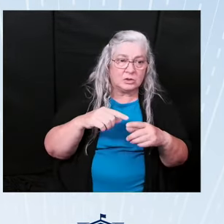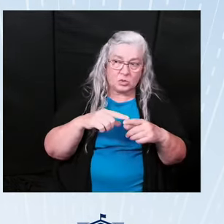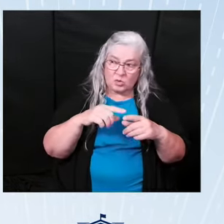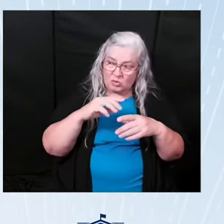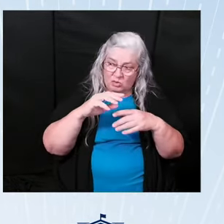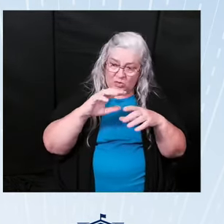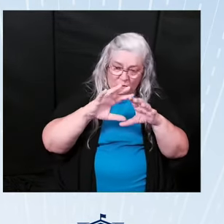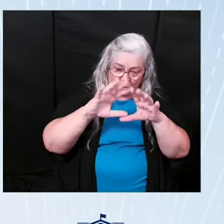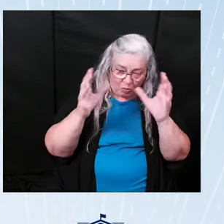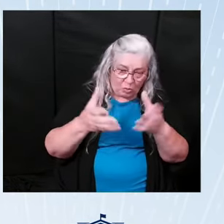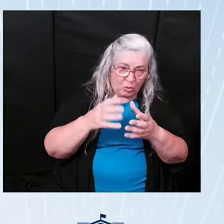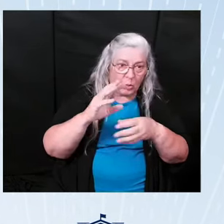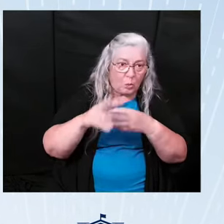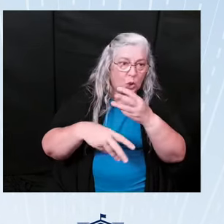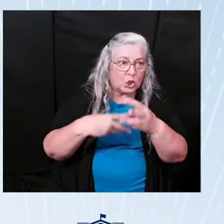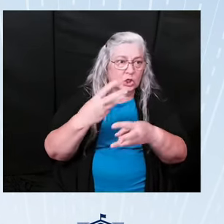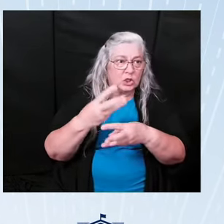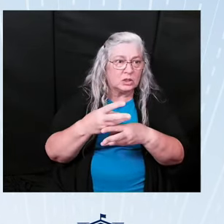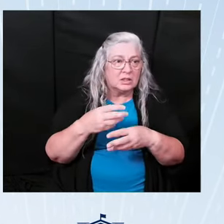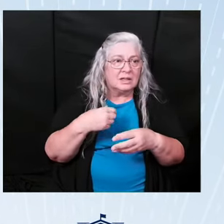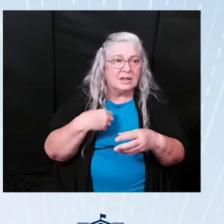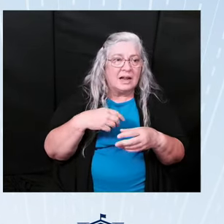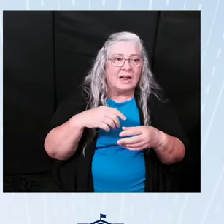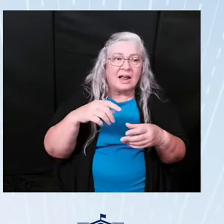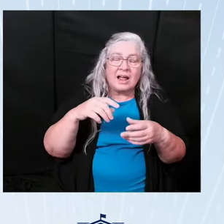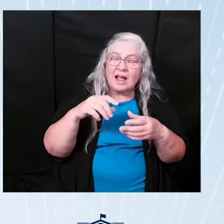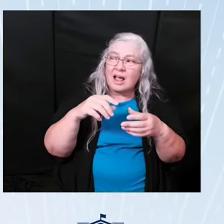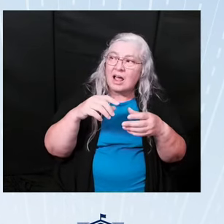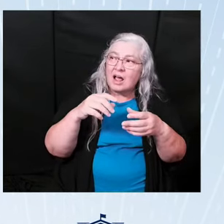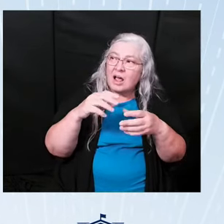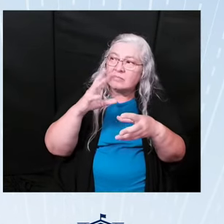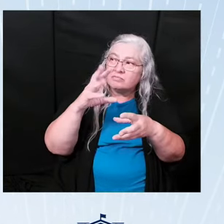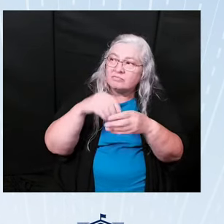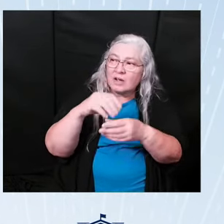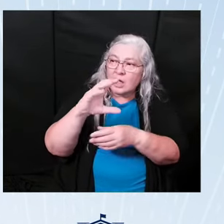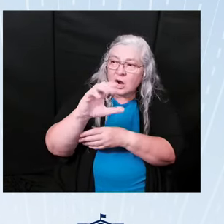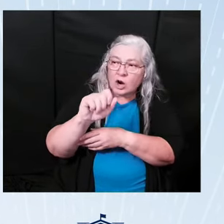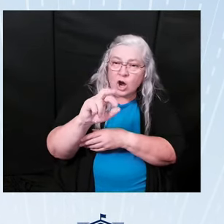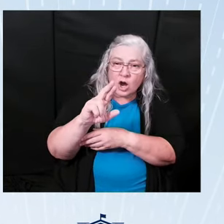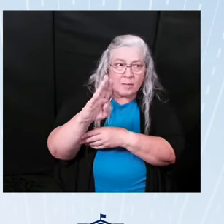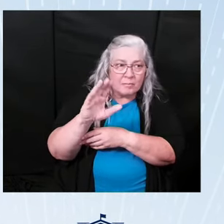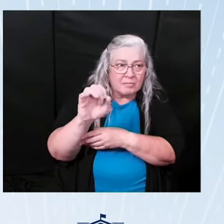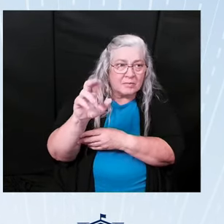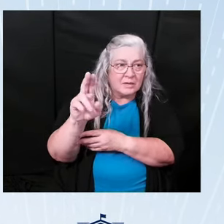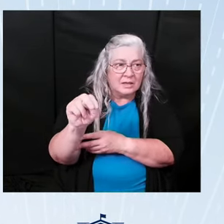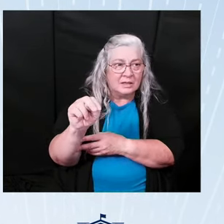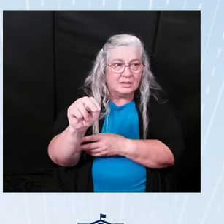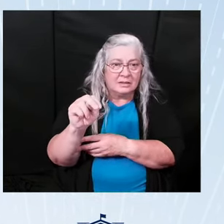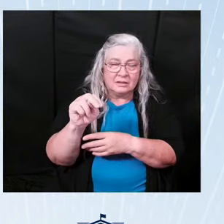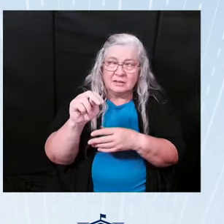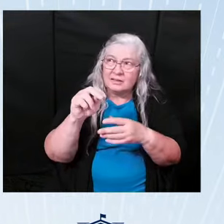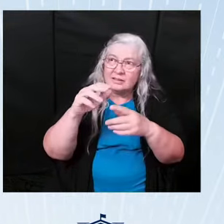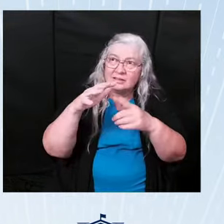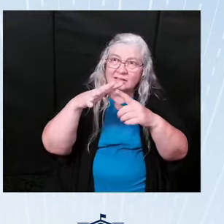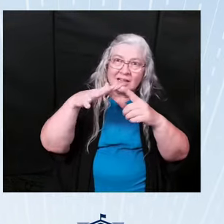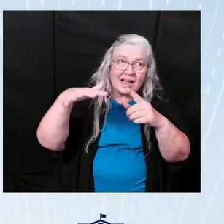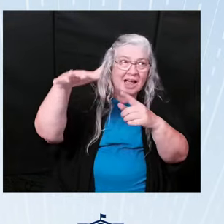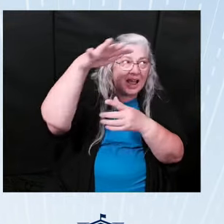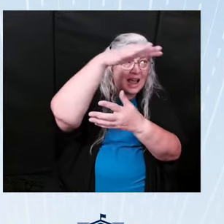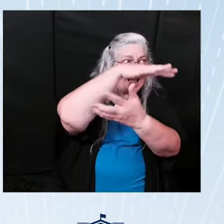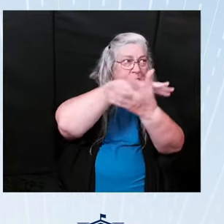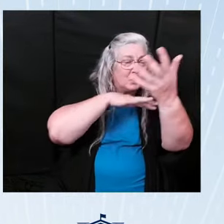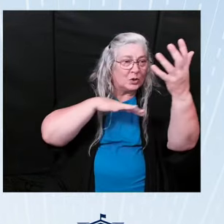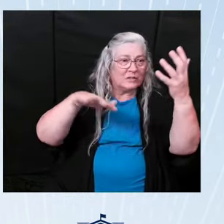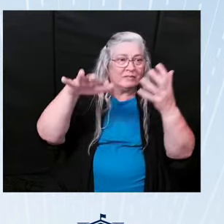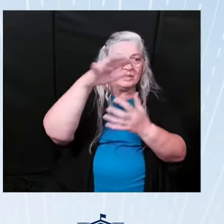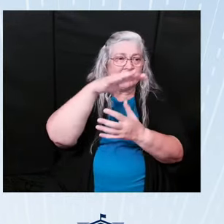scale that's never occurred in human history. So that's our charge. We have 27 years to have a transformation